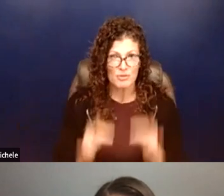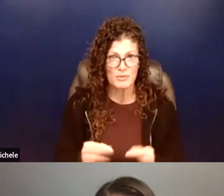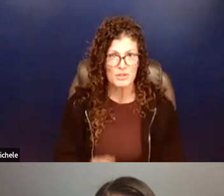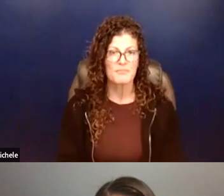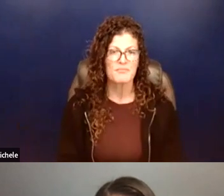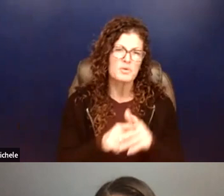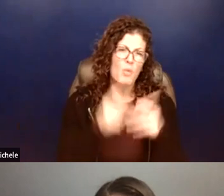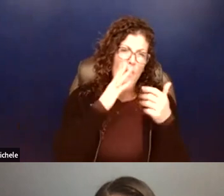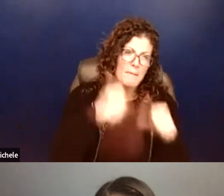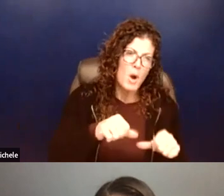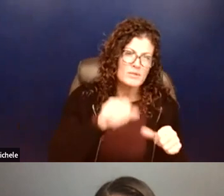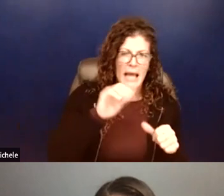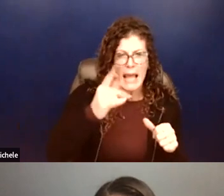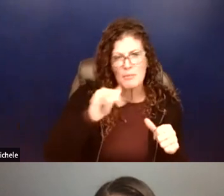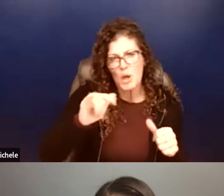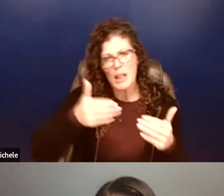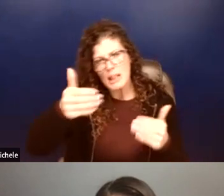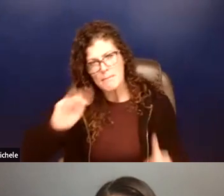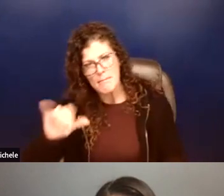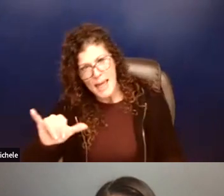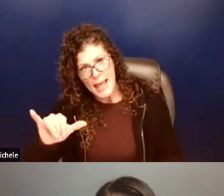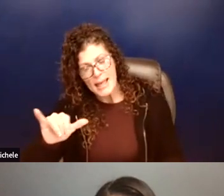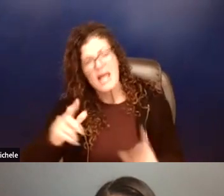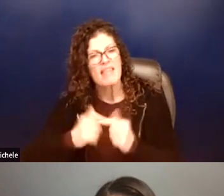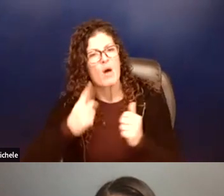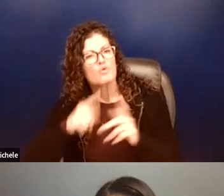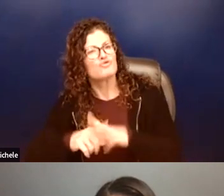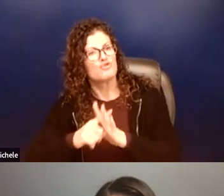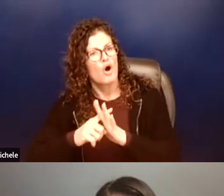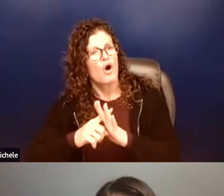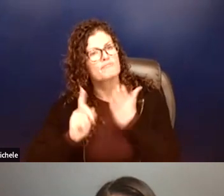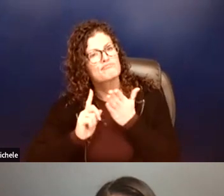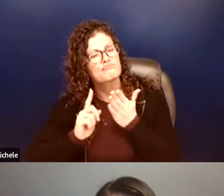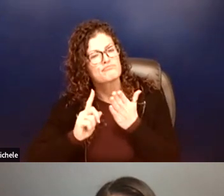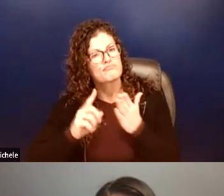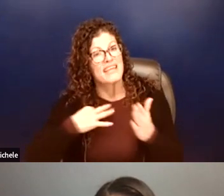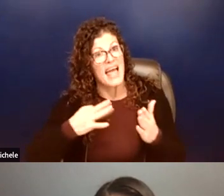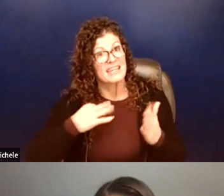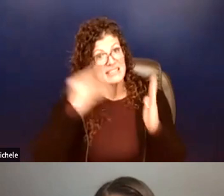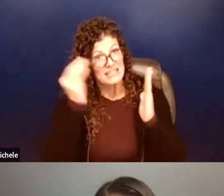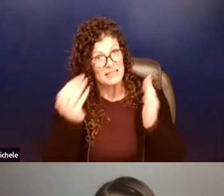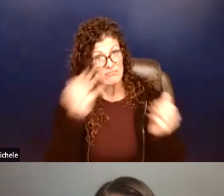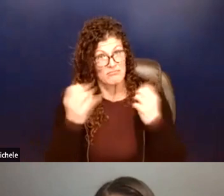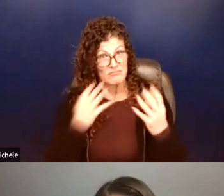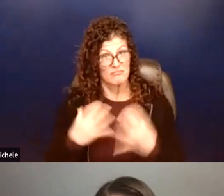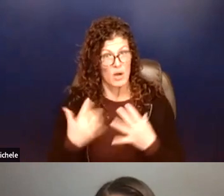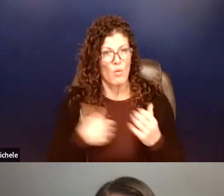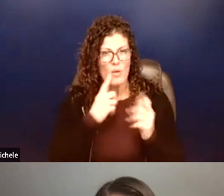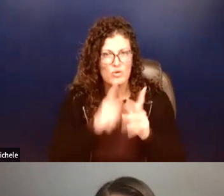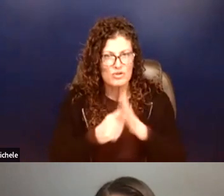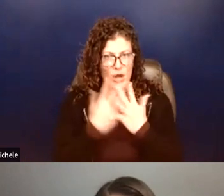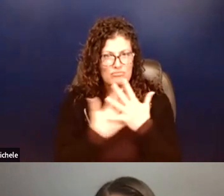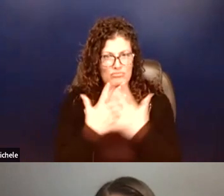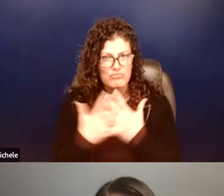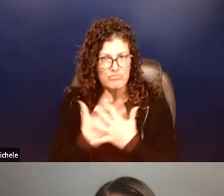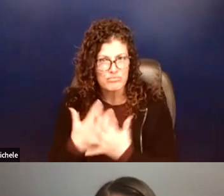May, the search firm will complete initial vetting and background checks on the candidates. Then the search committee